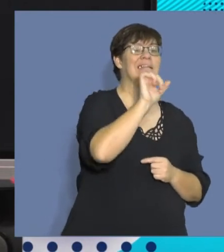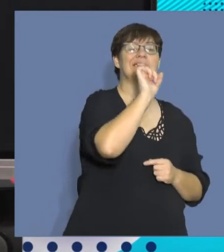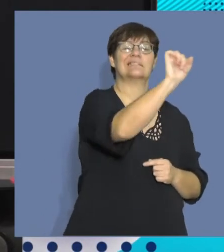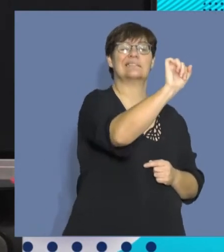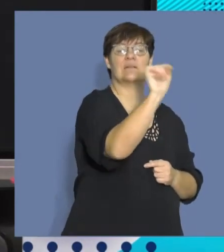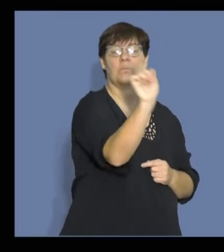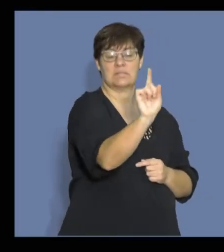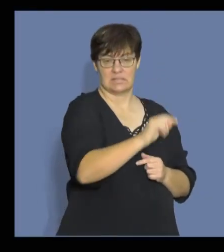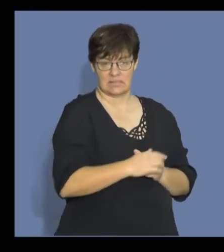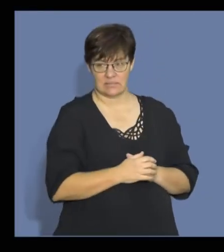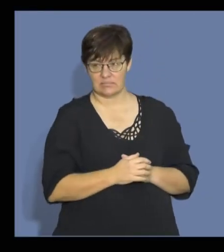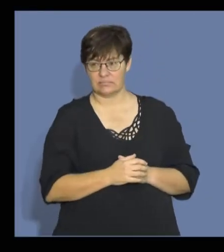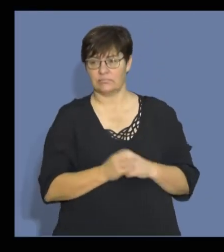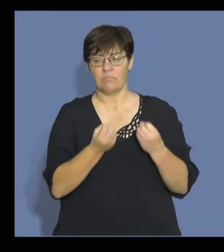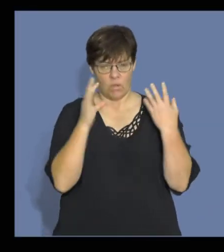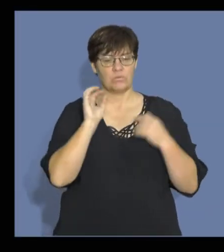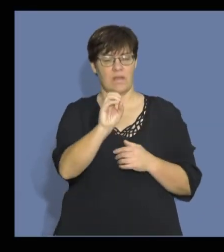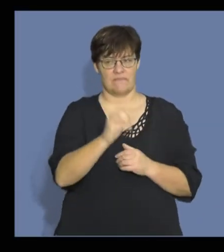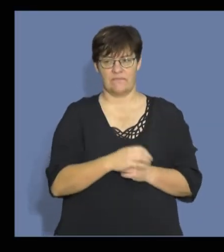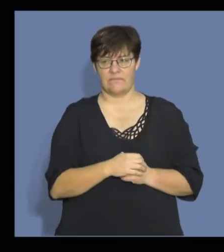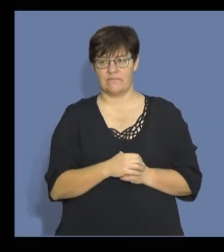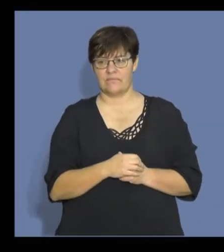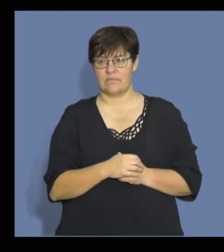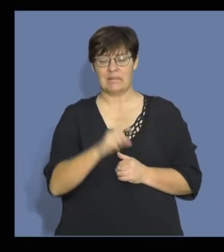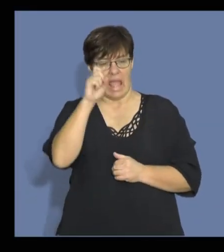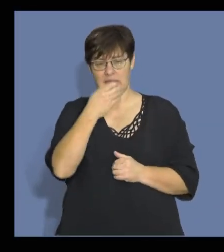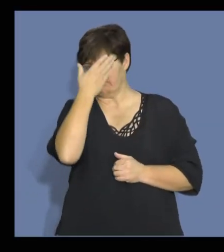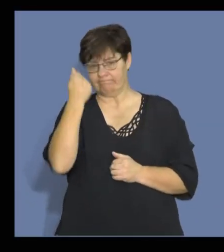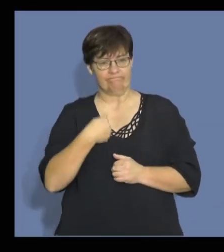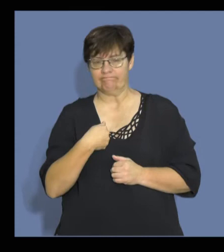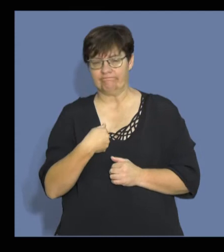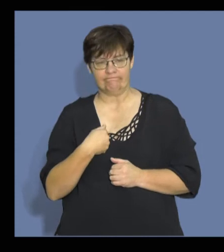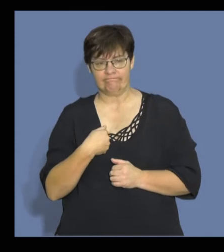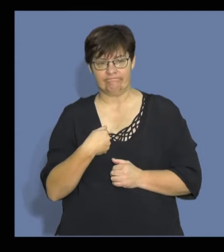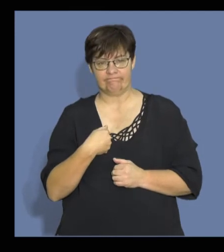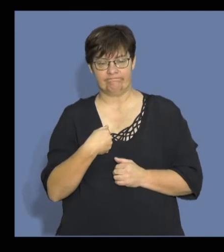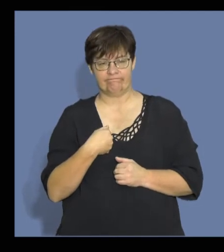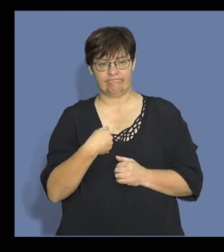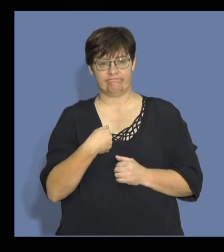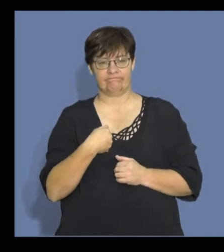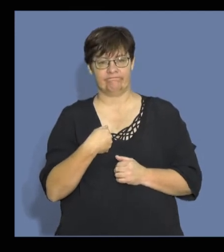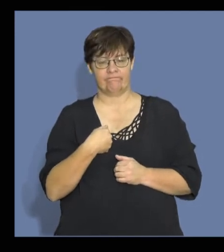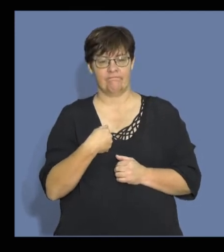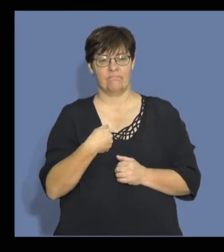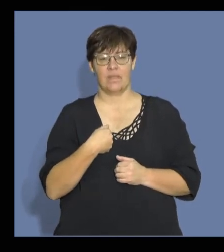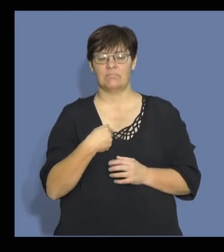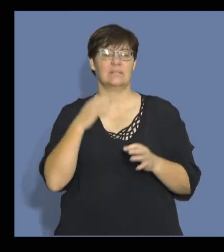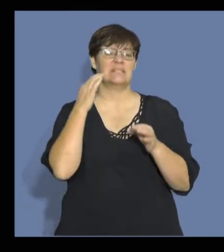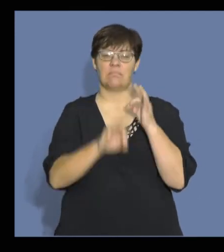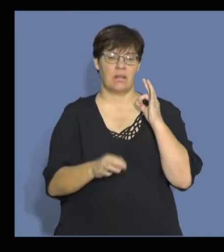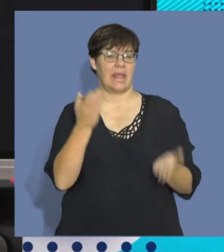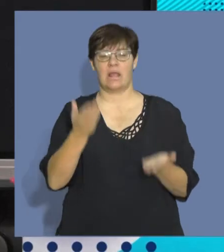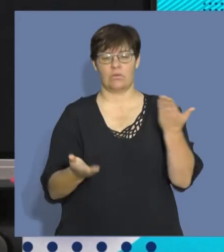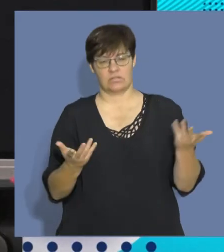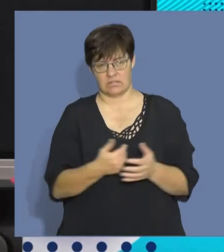points. Now, I have most of those 2 points, but I don't know what x is. And so this is just a